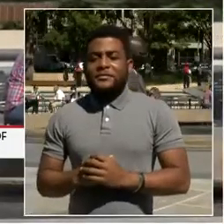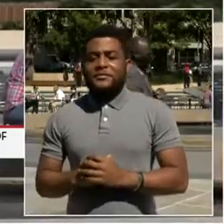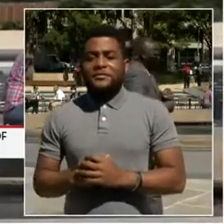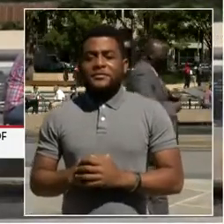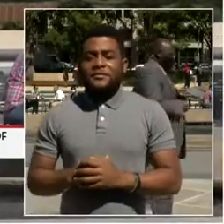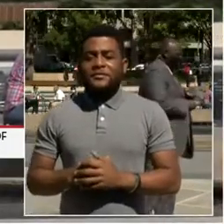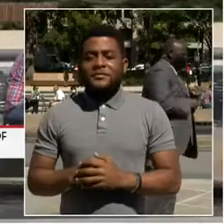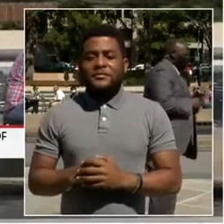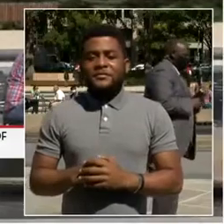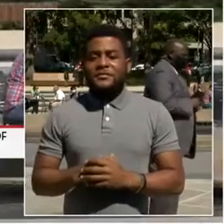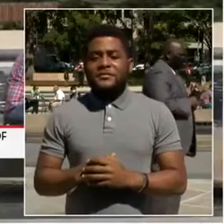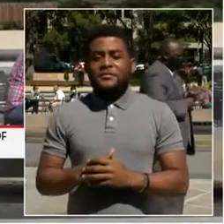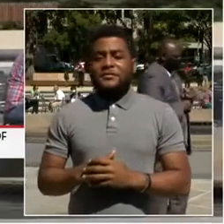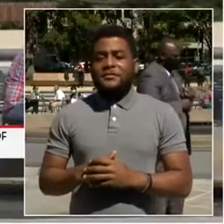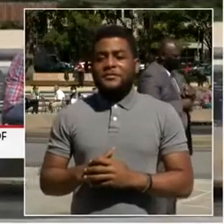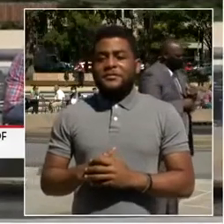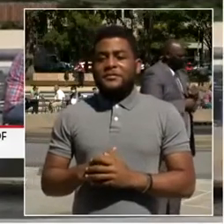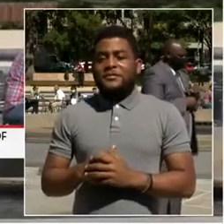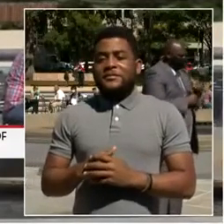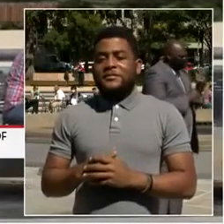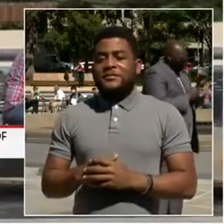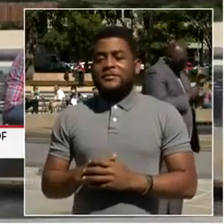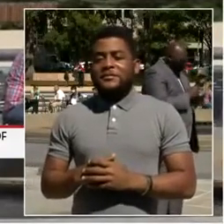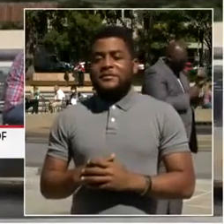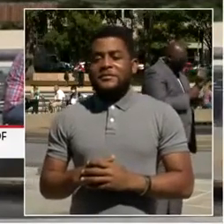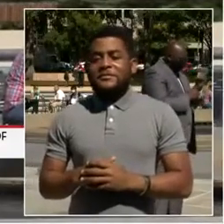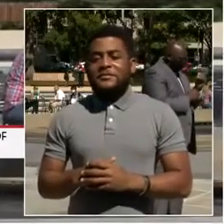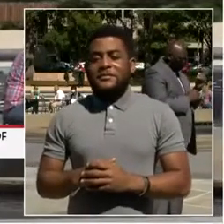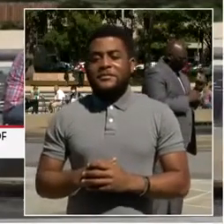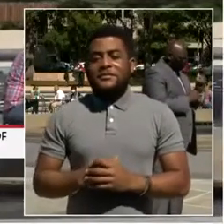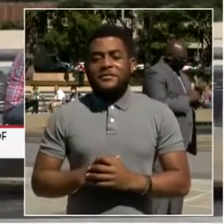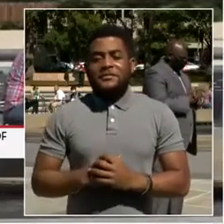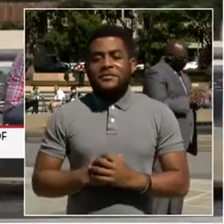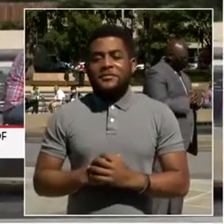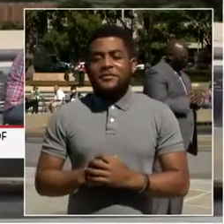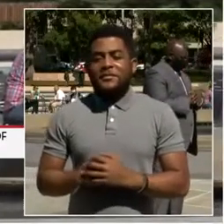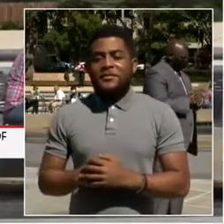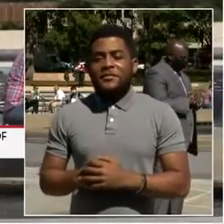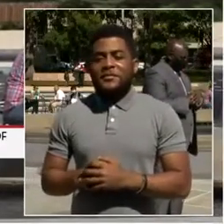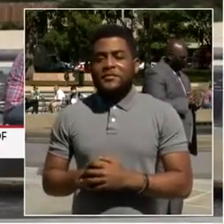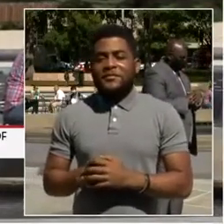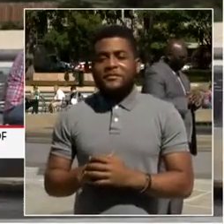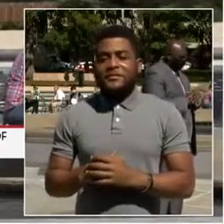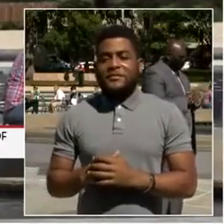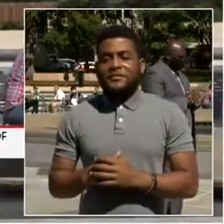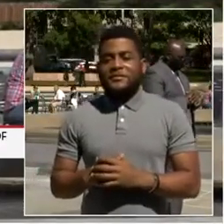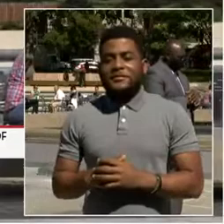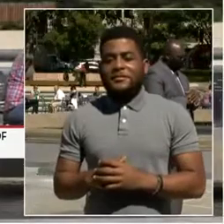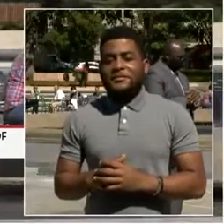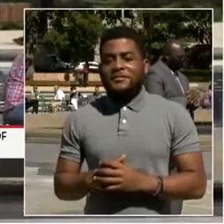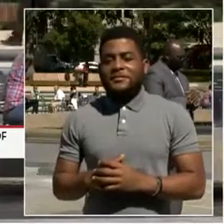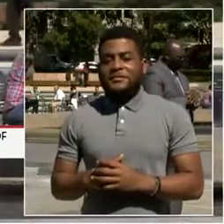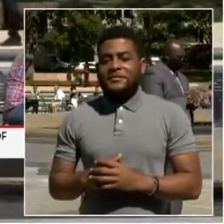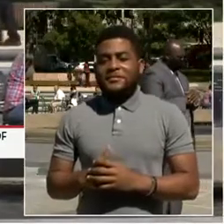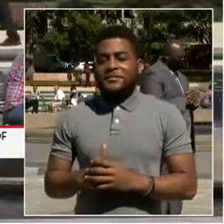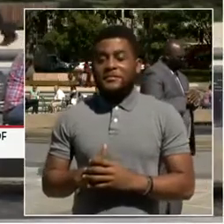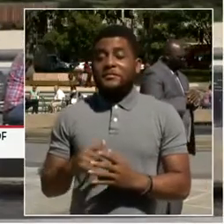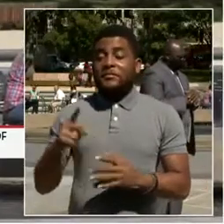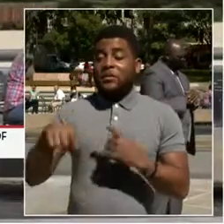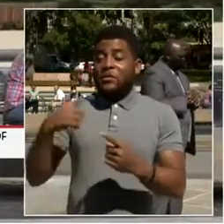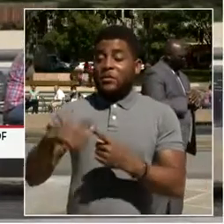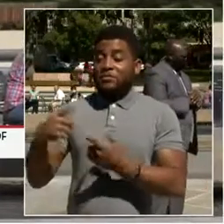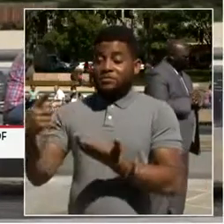Thank you. And so we have, as I said, while these talks have been going on since